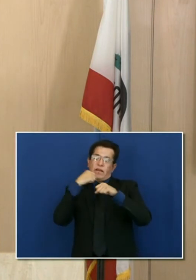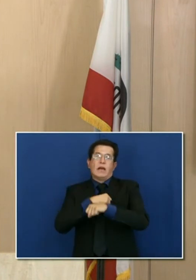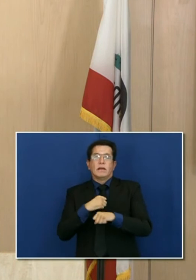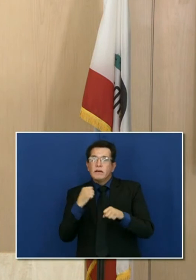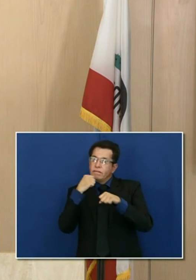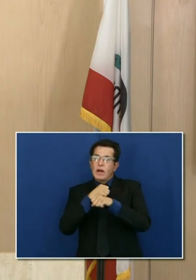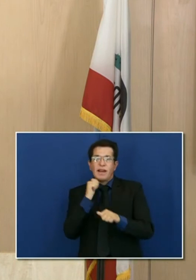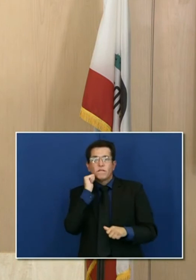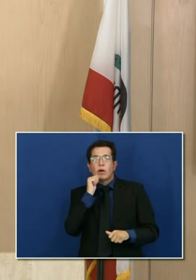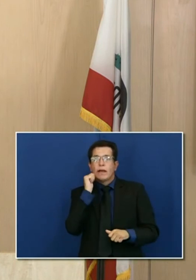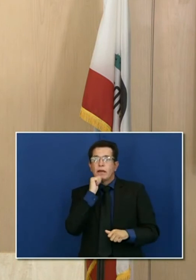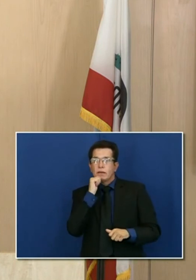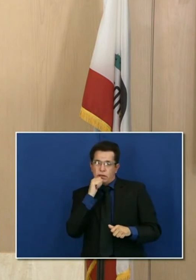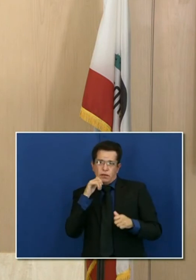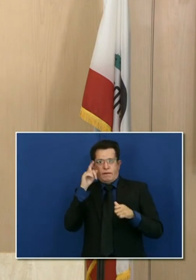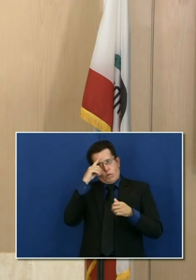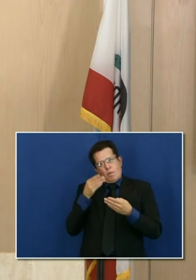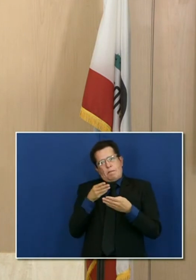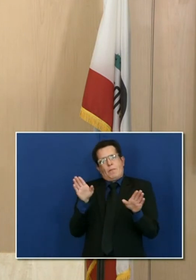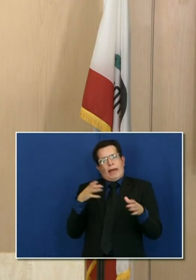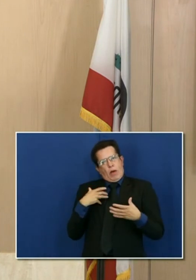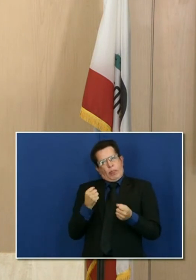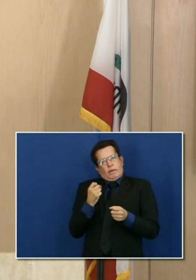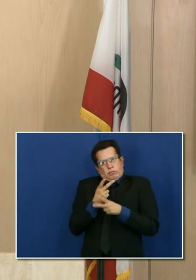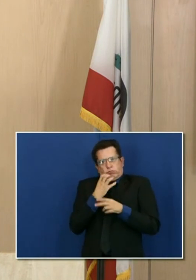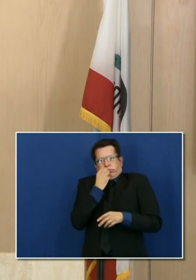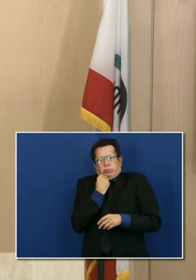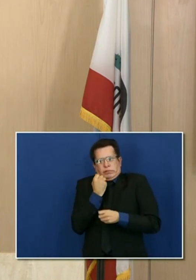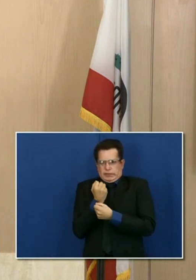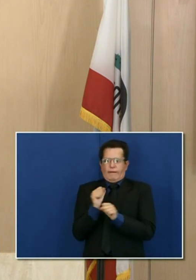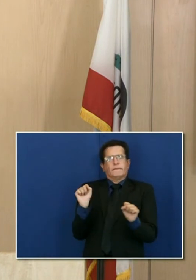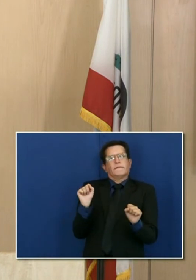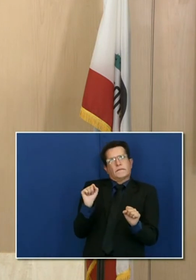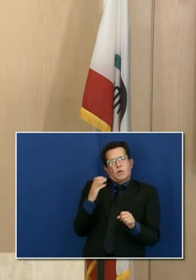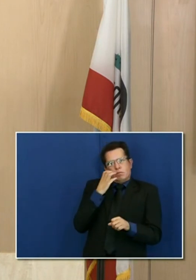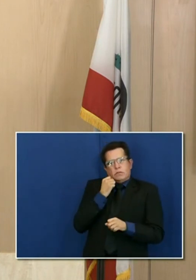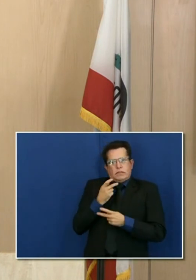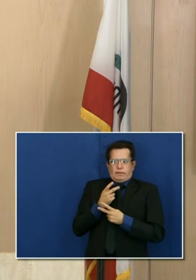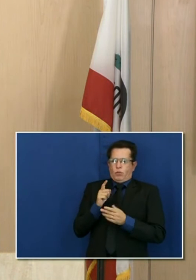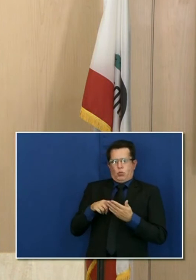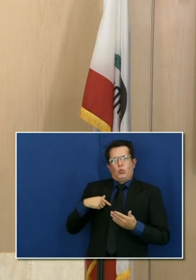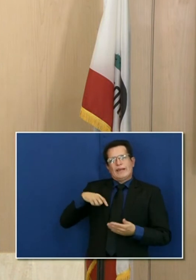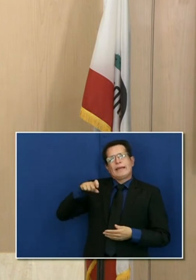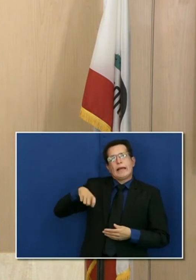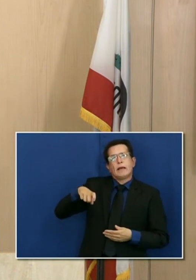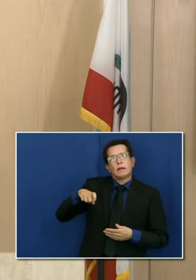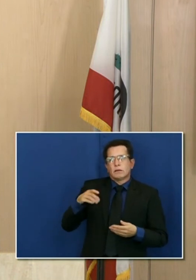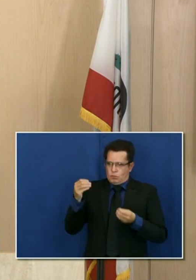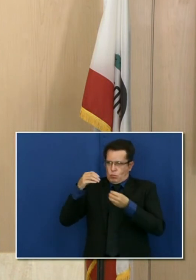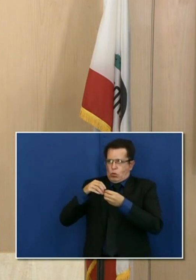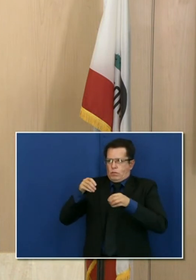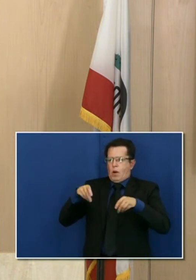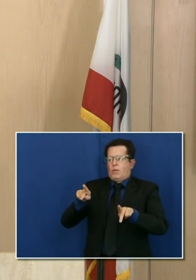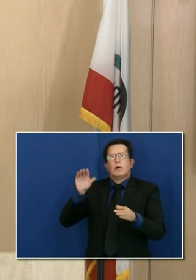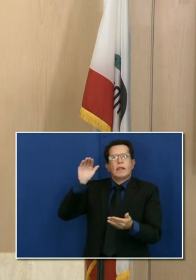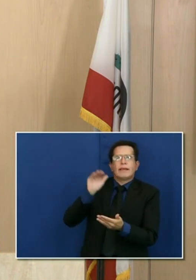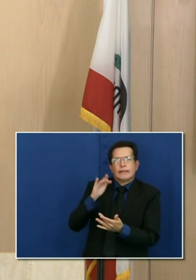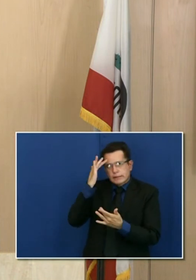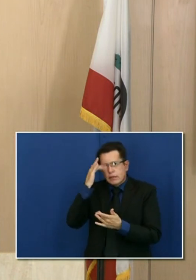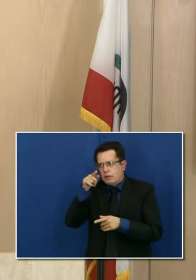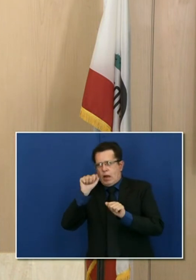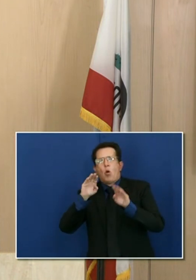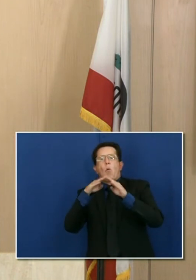day to be on the side of public health, to be on the side of doing the things that we know give us the greatest opportunity to reopen our business,